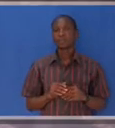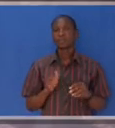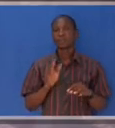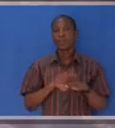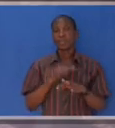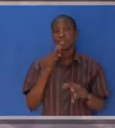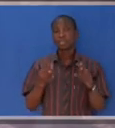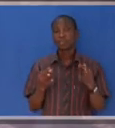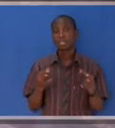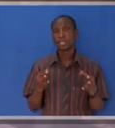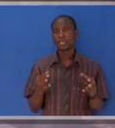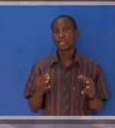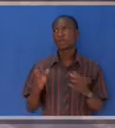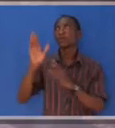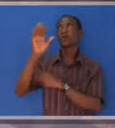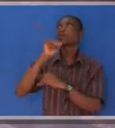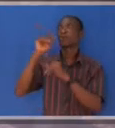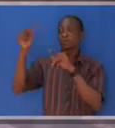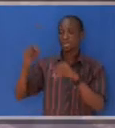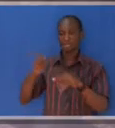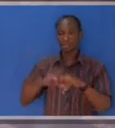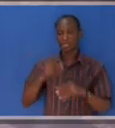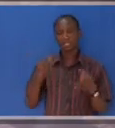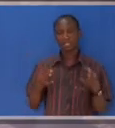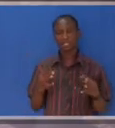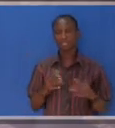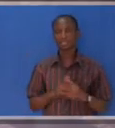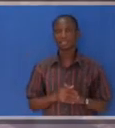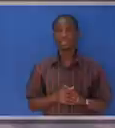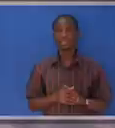day, it is not God who will come